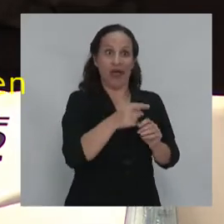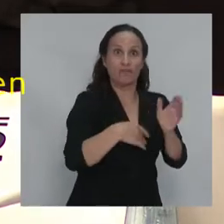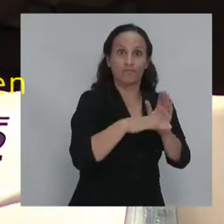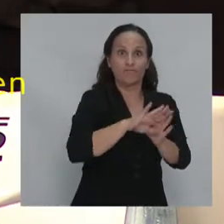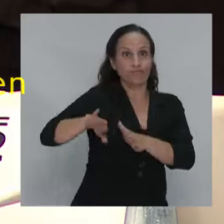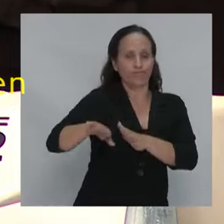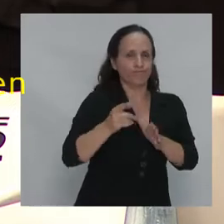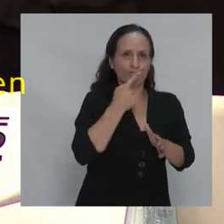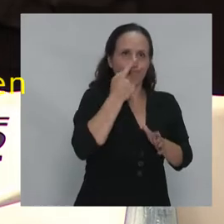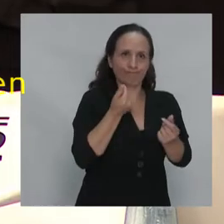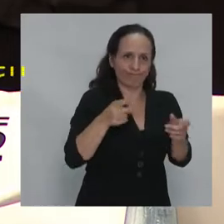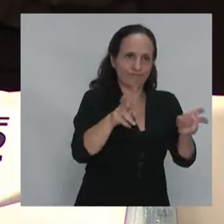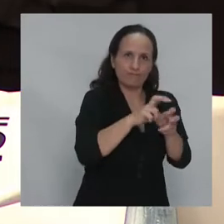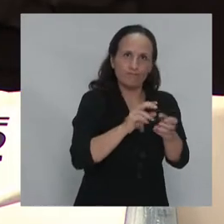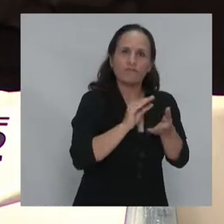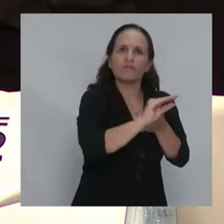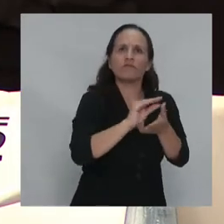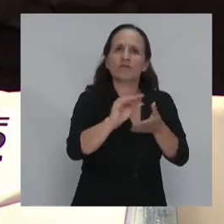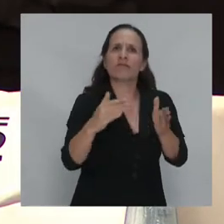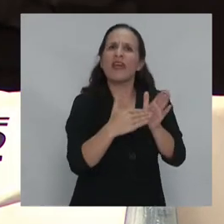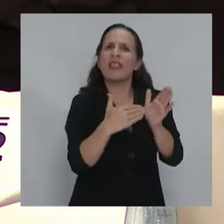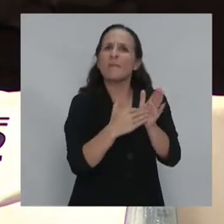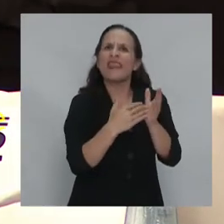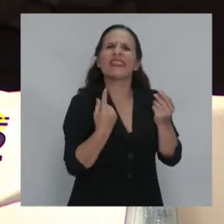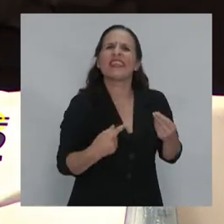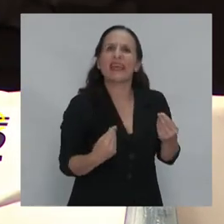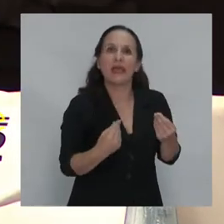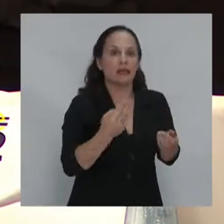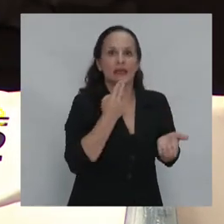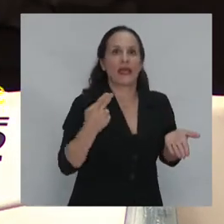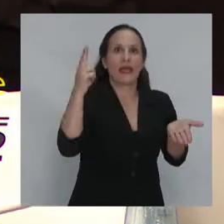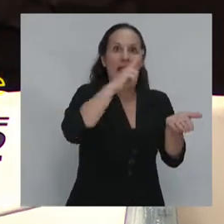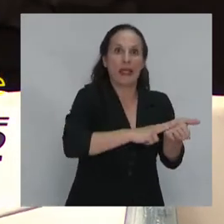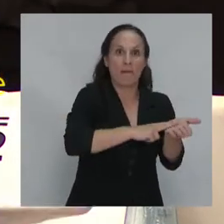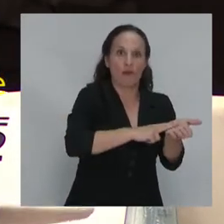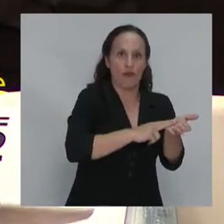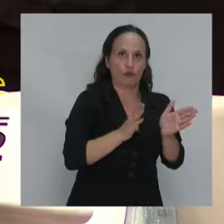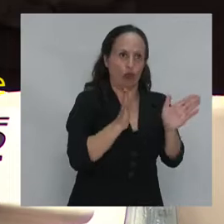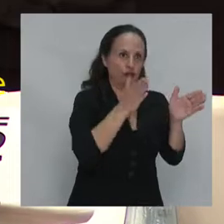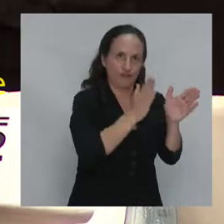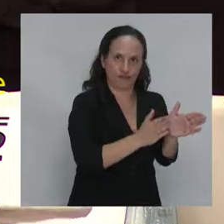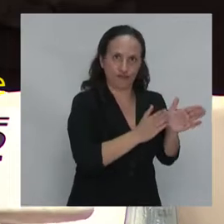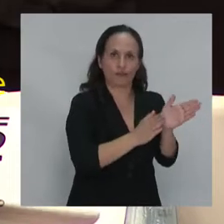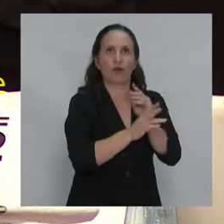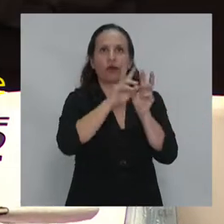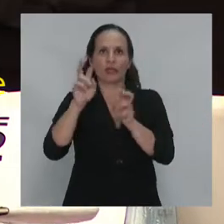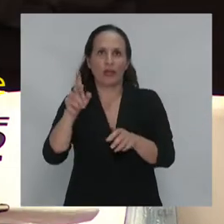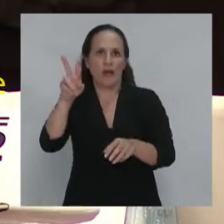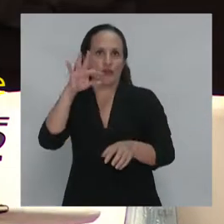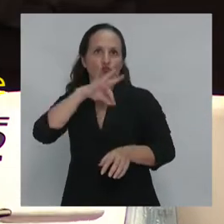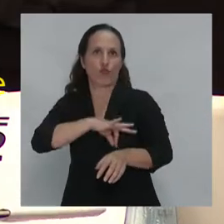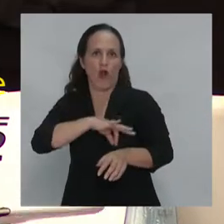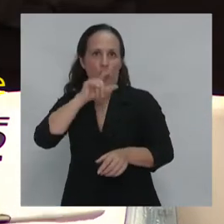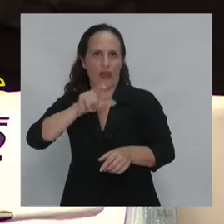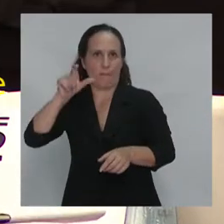other words Marx rate of surplus value and you can actually show this empirically so then this is pre-tax income